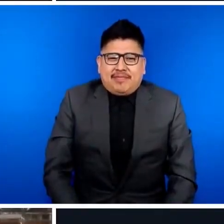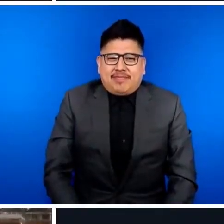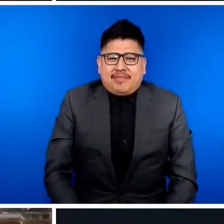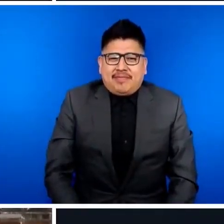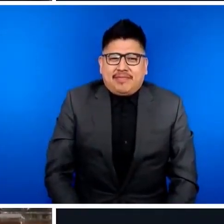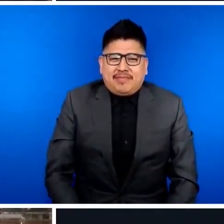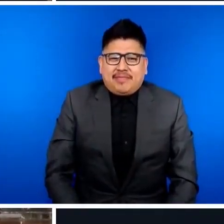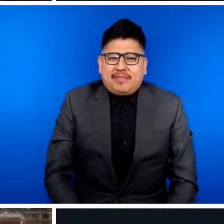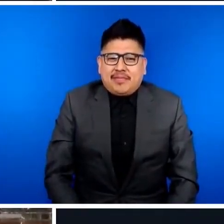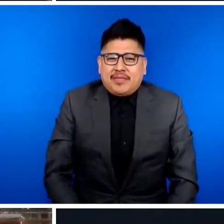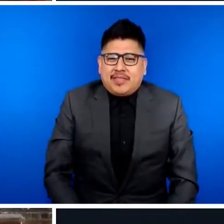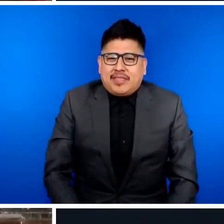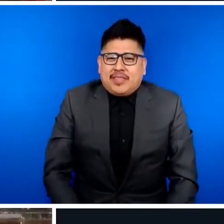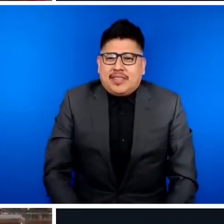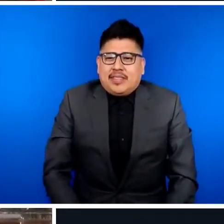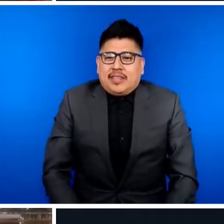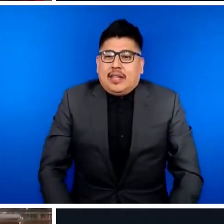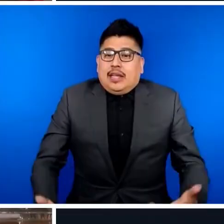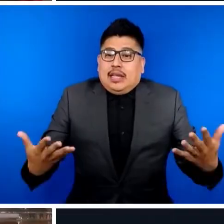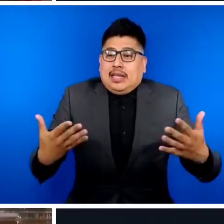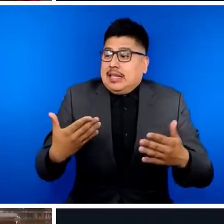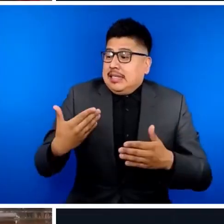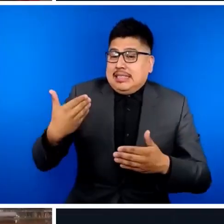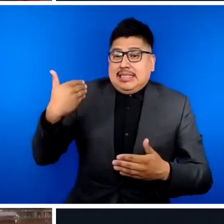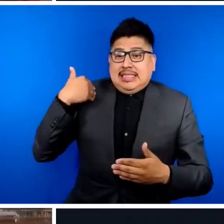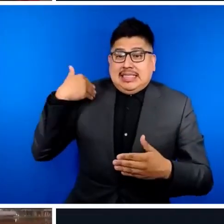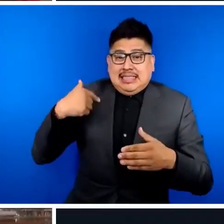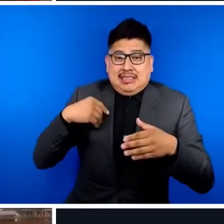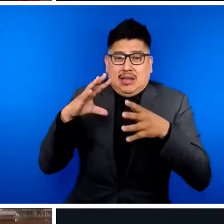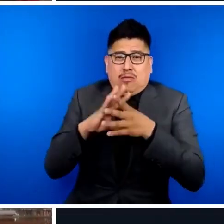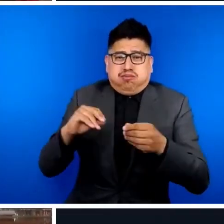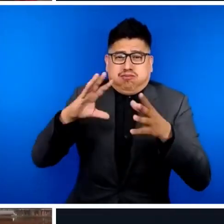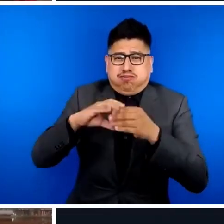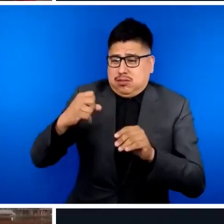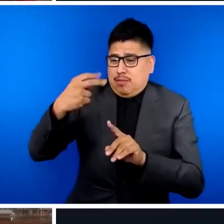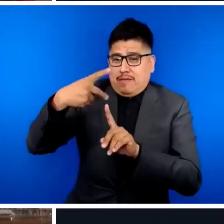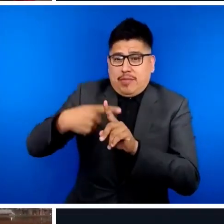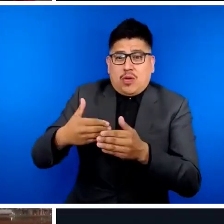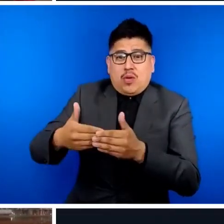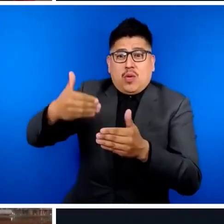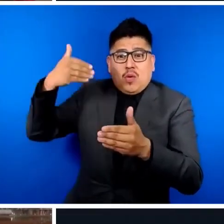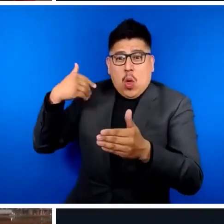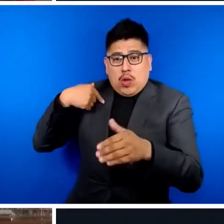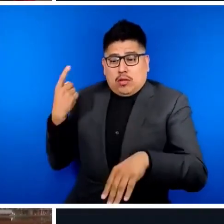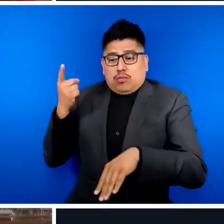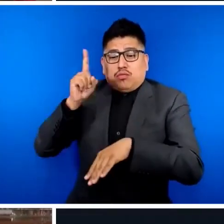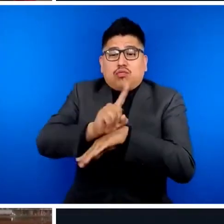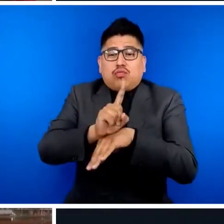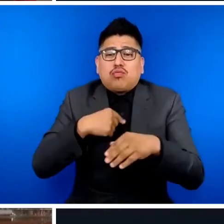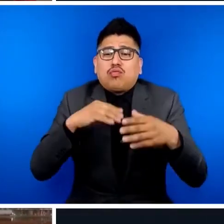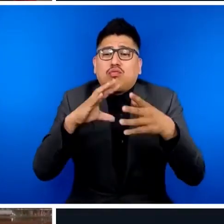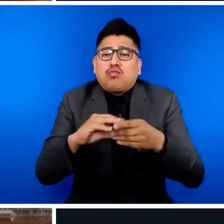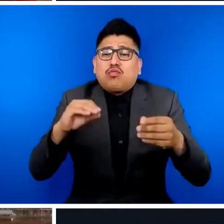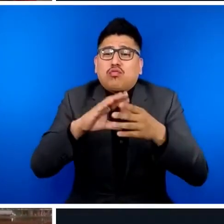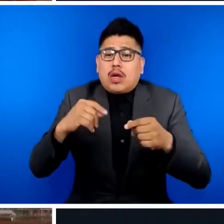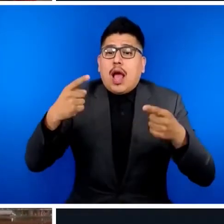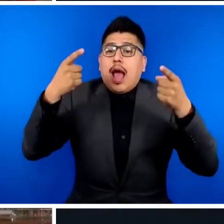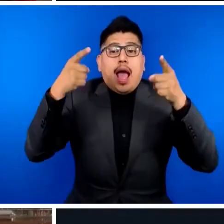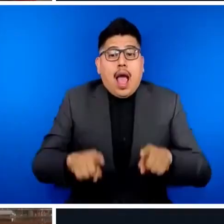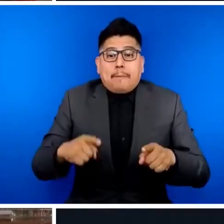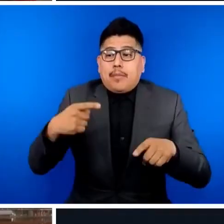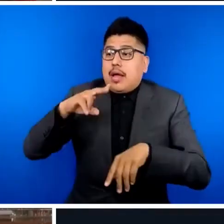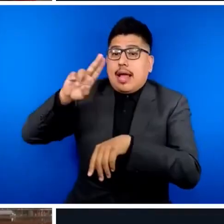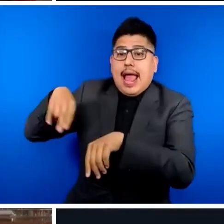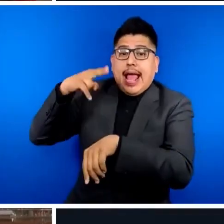When I last spoke in this chamber 12 months ago, I had just inherited a nation in crisis with a